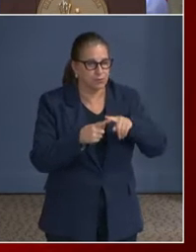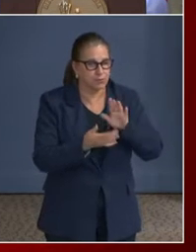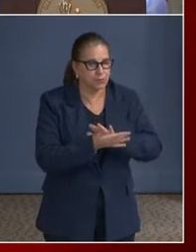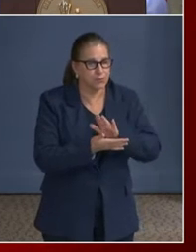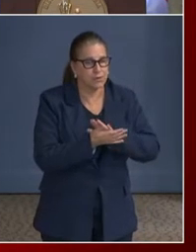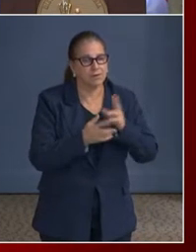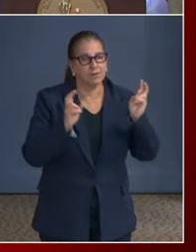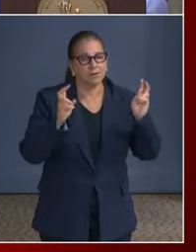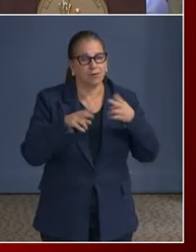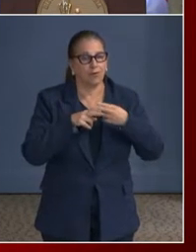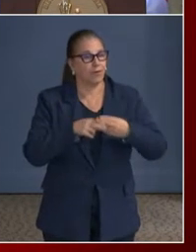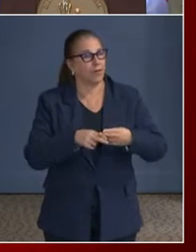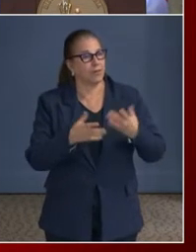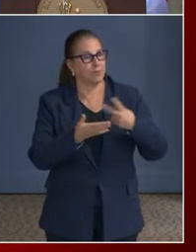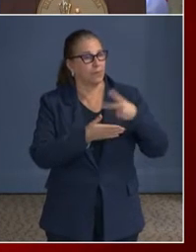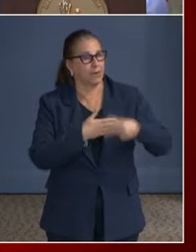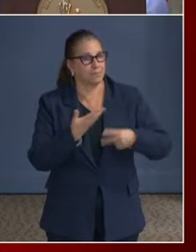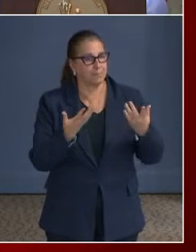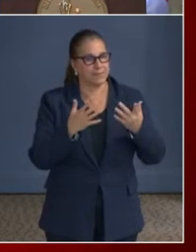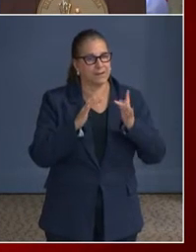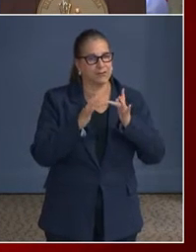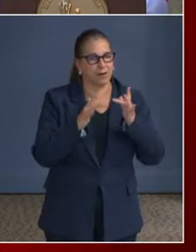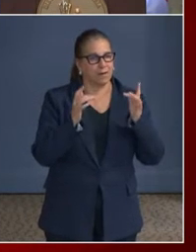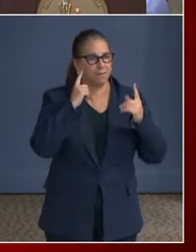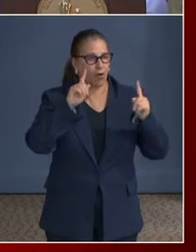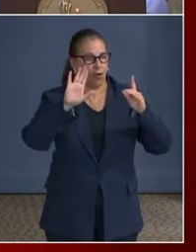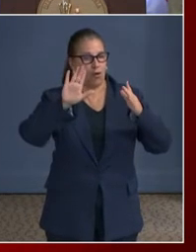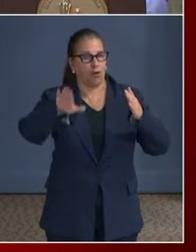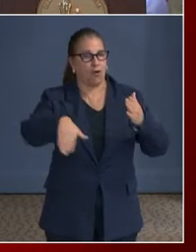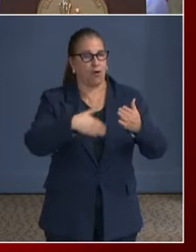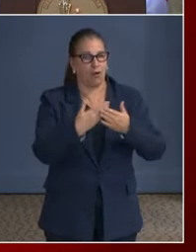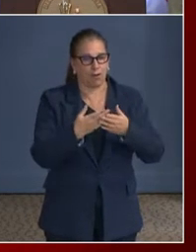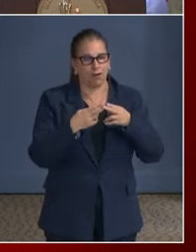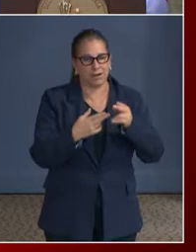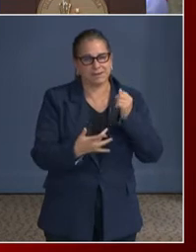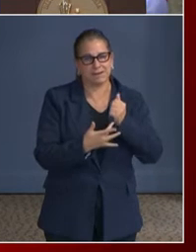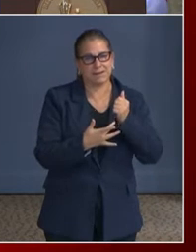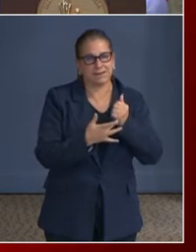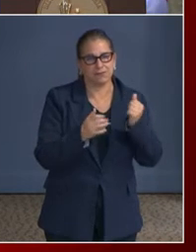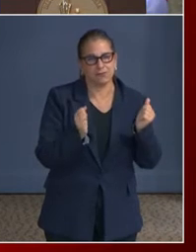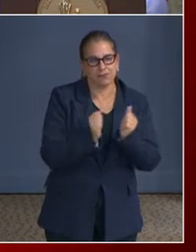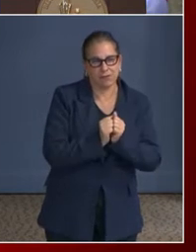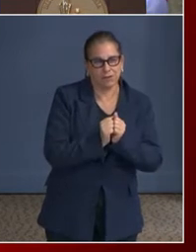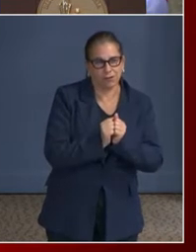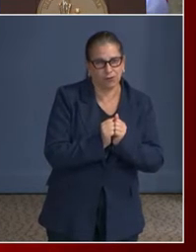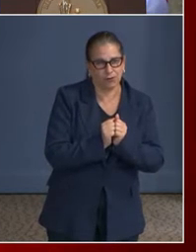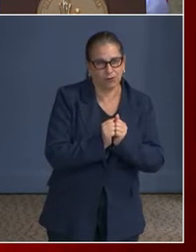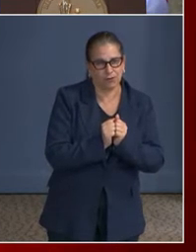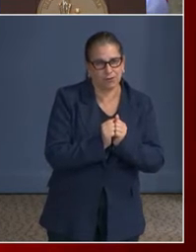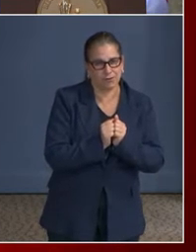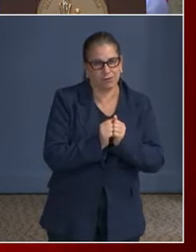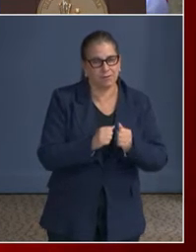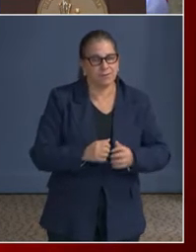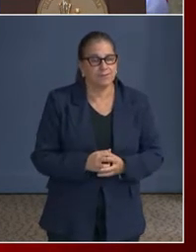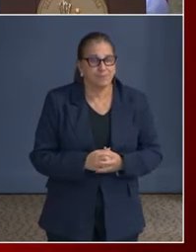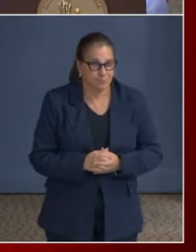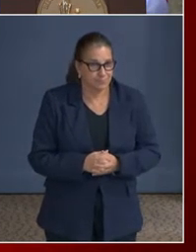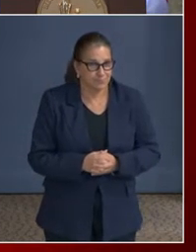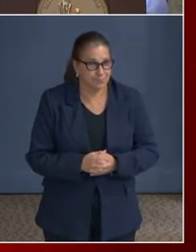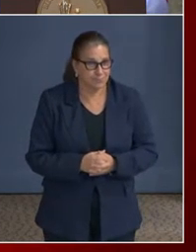this program, 25,000 district families who qualify will get free